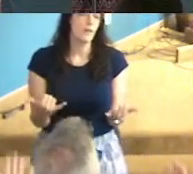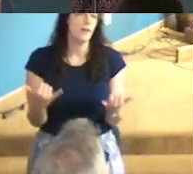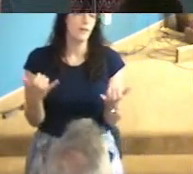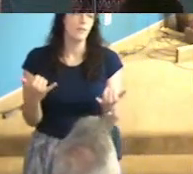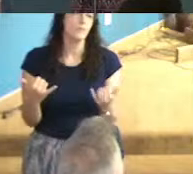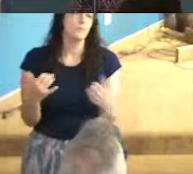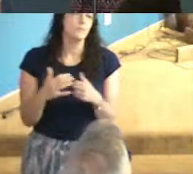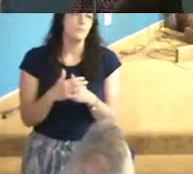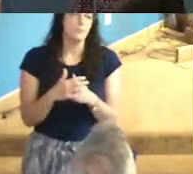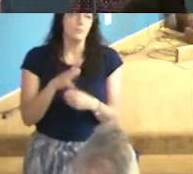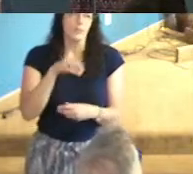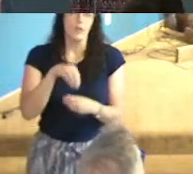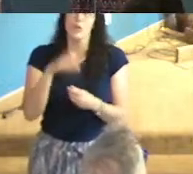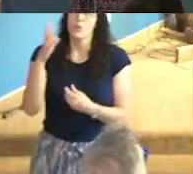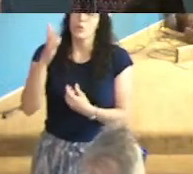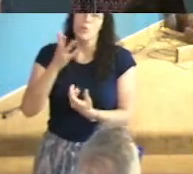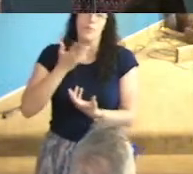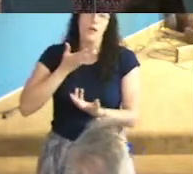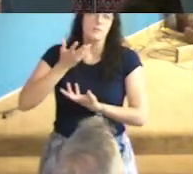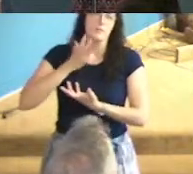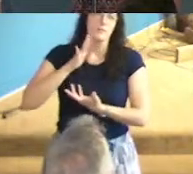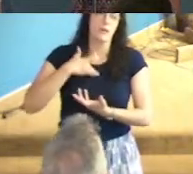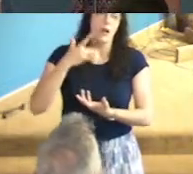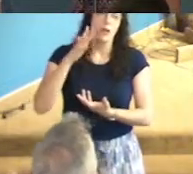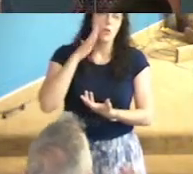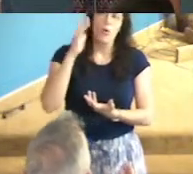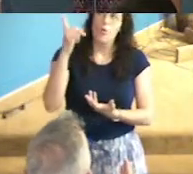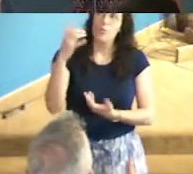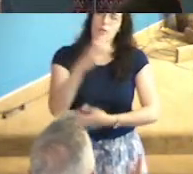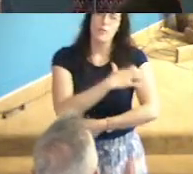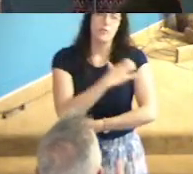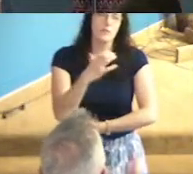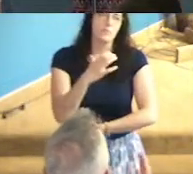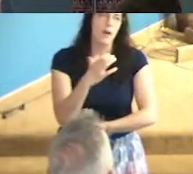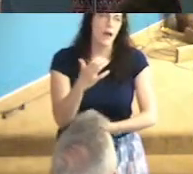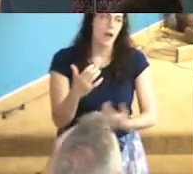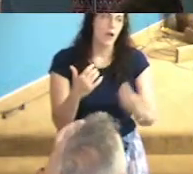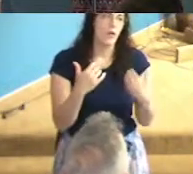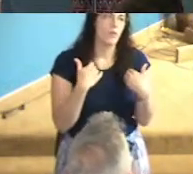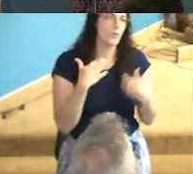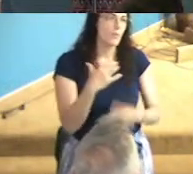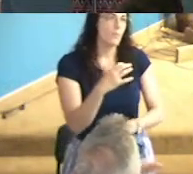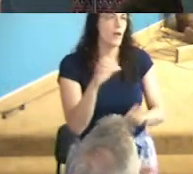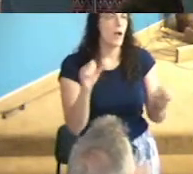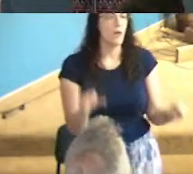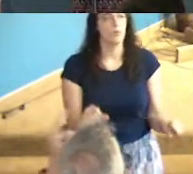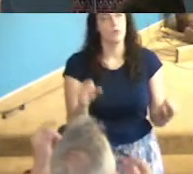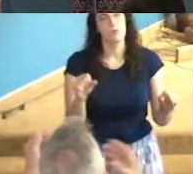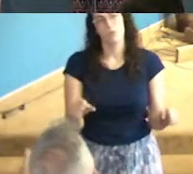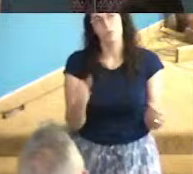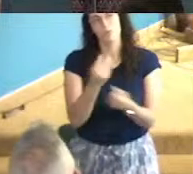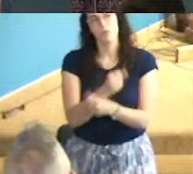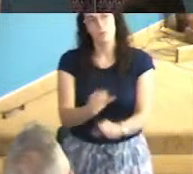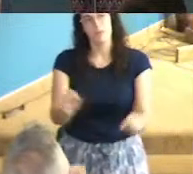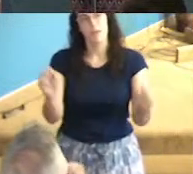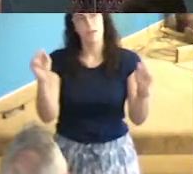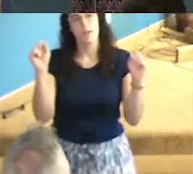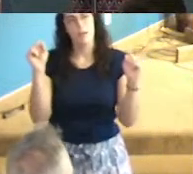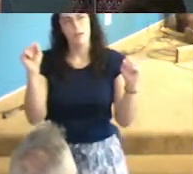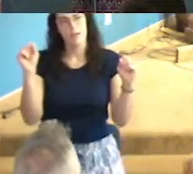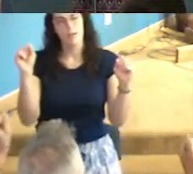even now. In your presence I know there is power, power